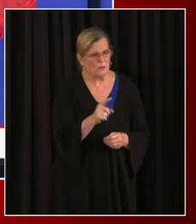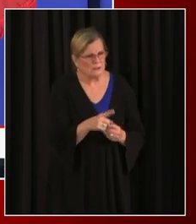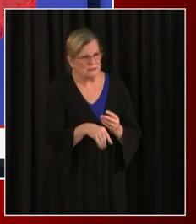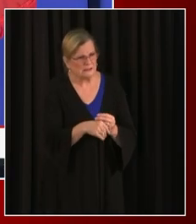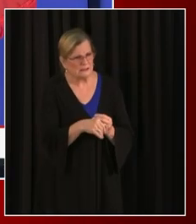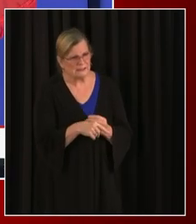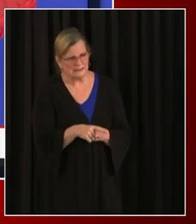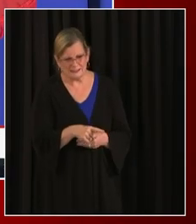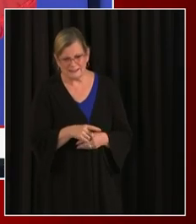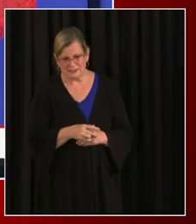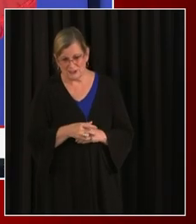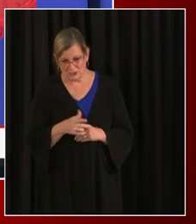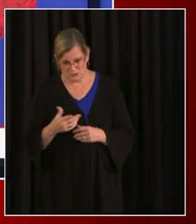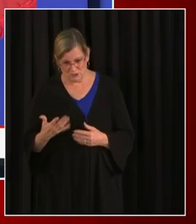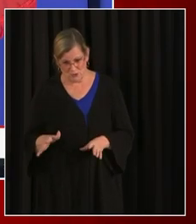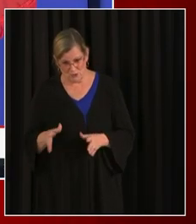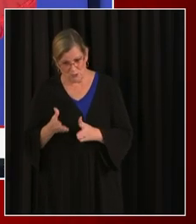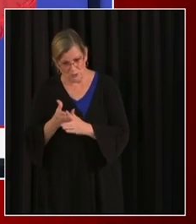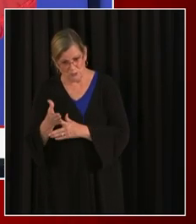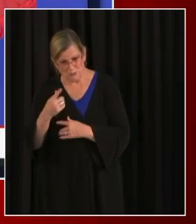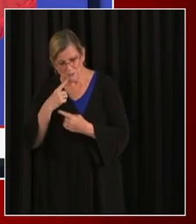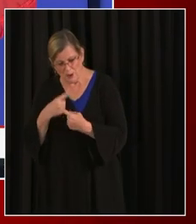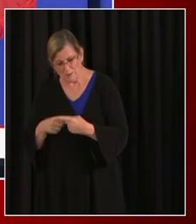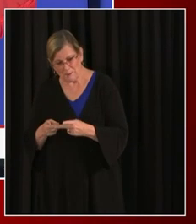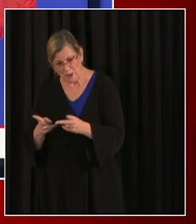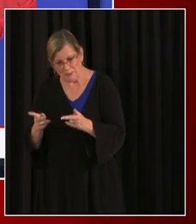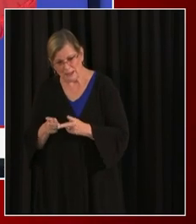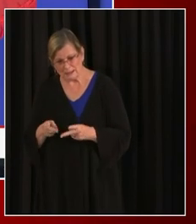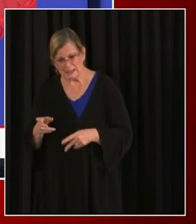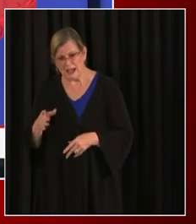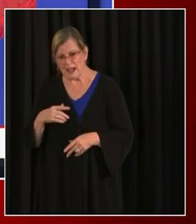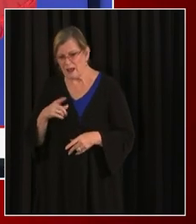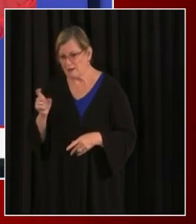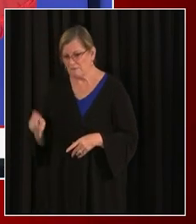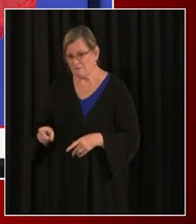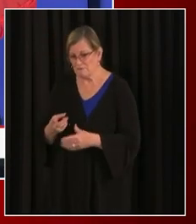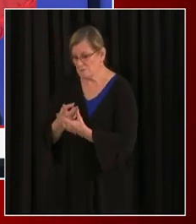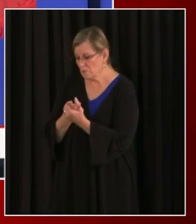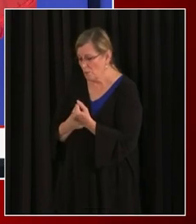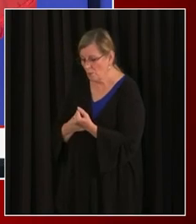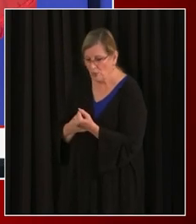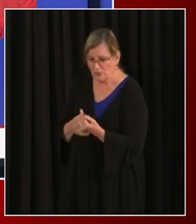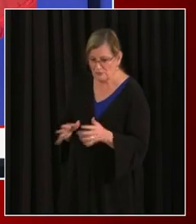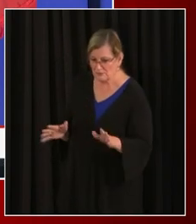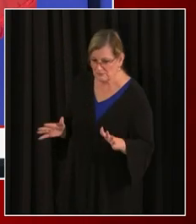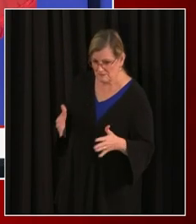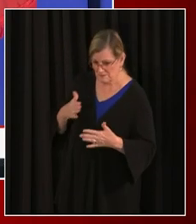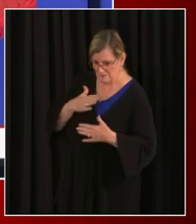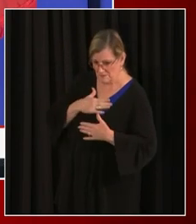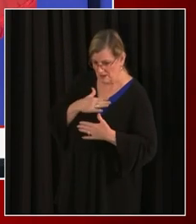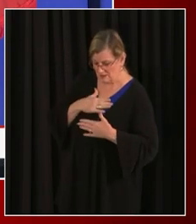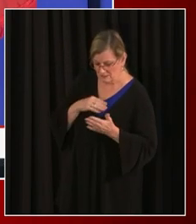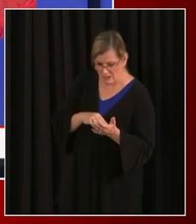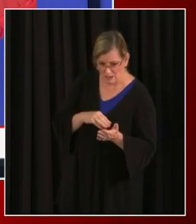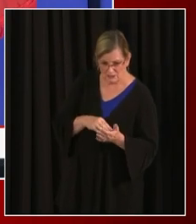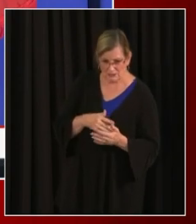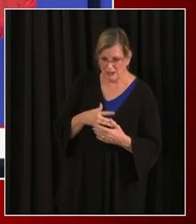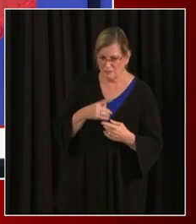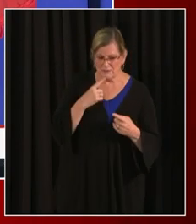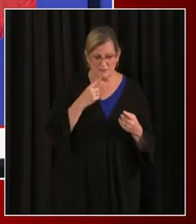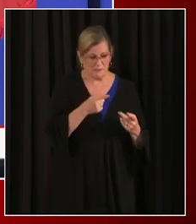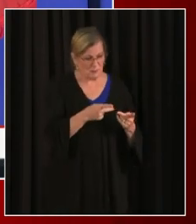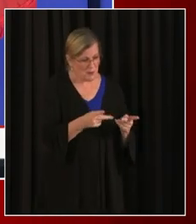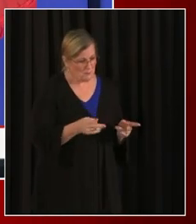to F Street and you go through a public place I've done both. I've done it with my physician, and I've done it in a public